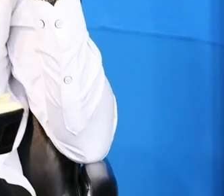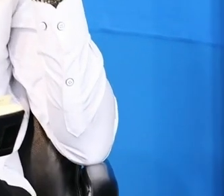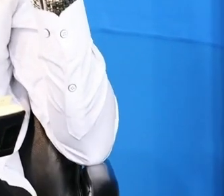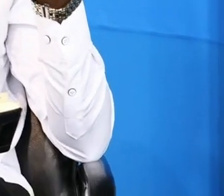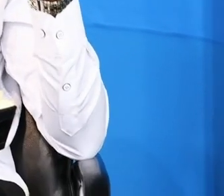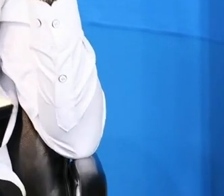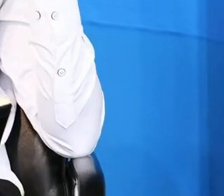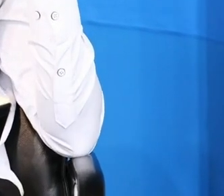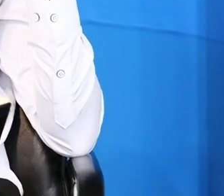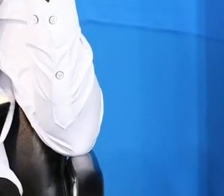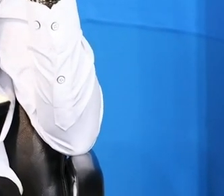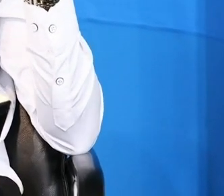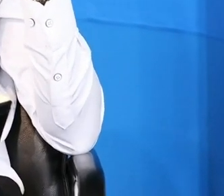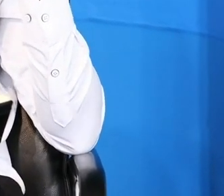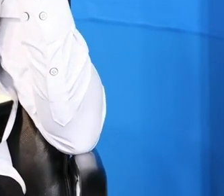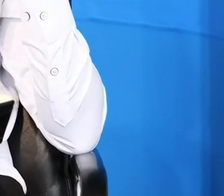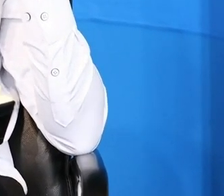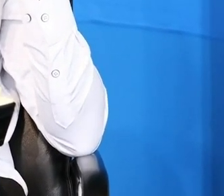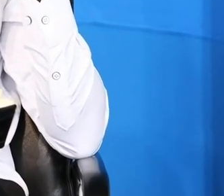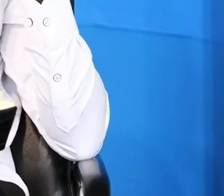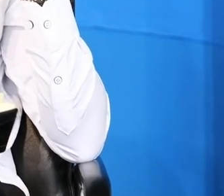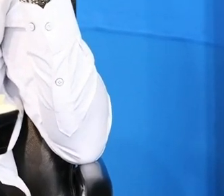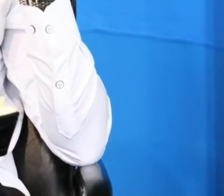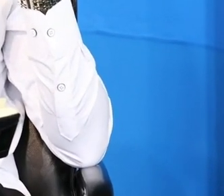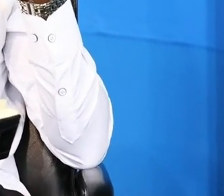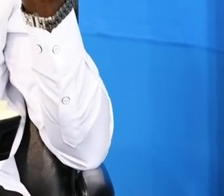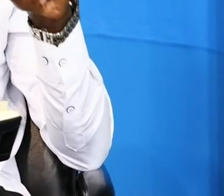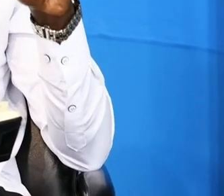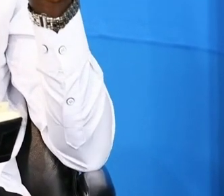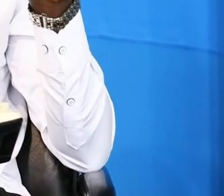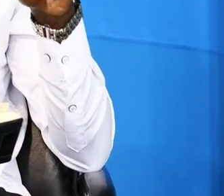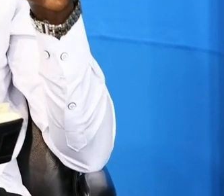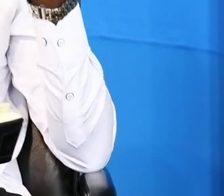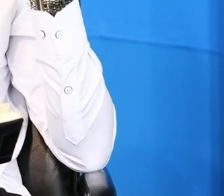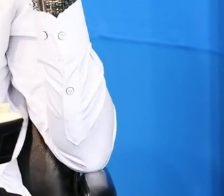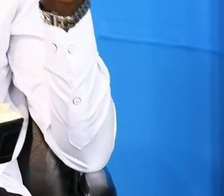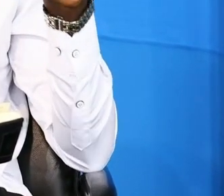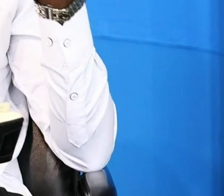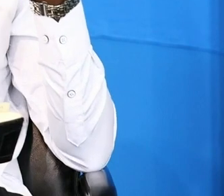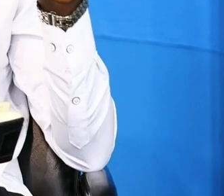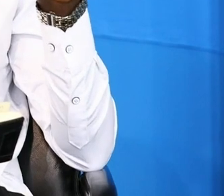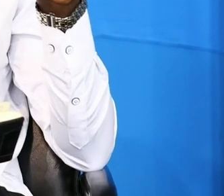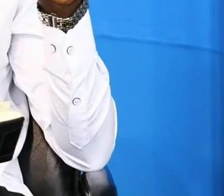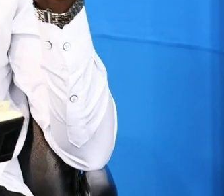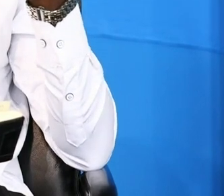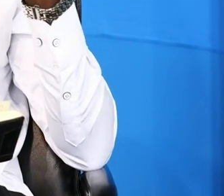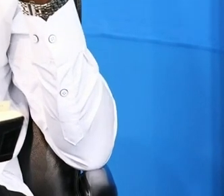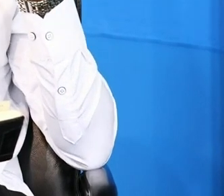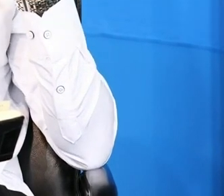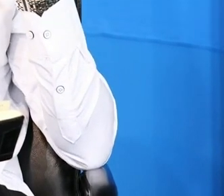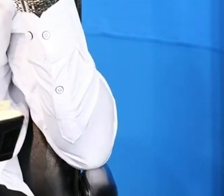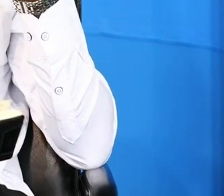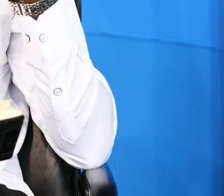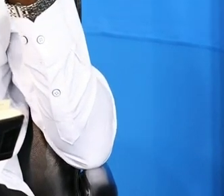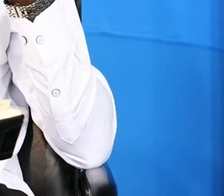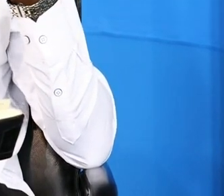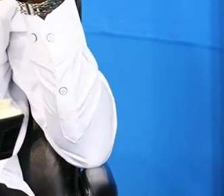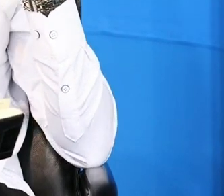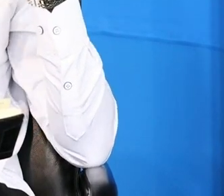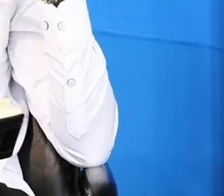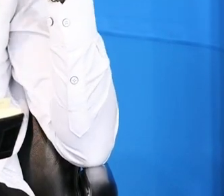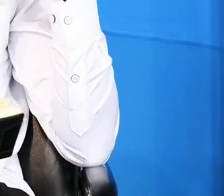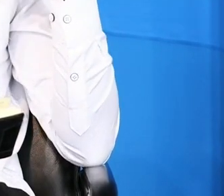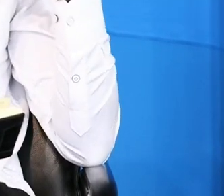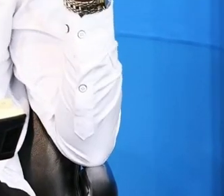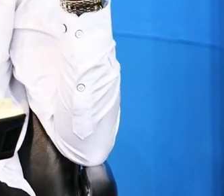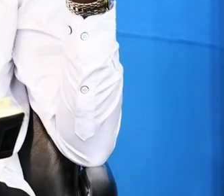that just as the Lord worked through the Israelites, and this